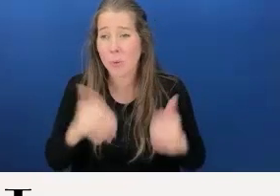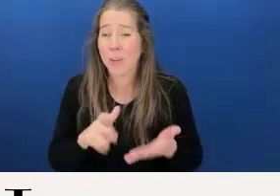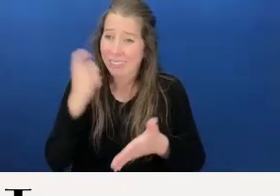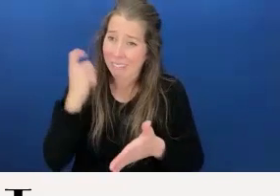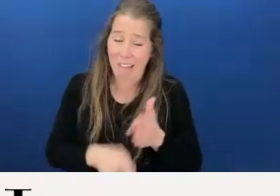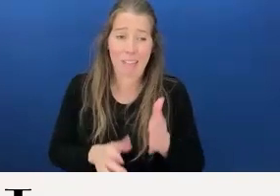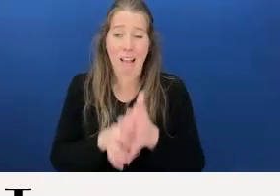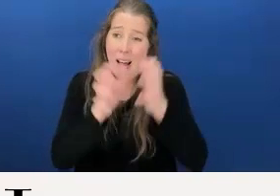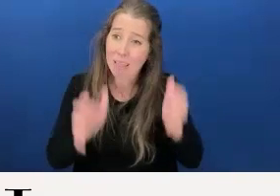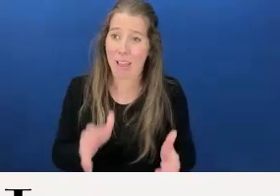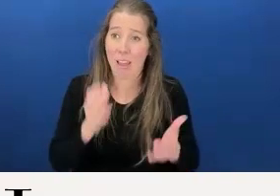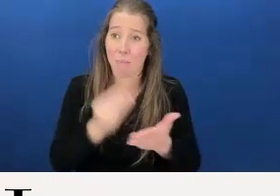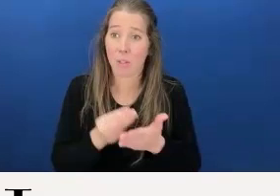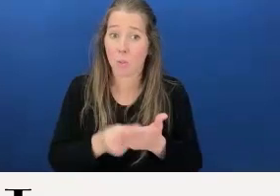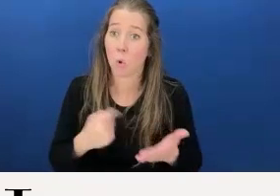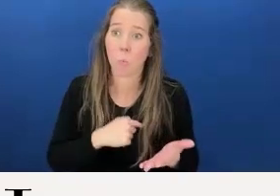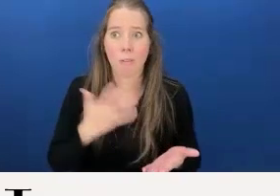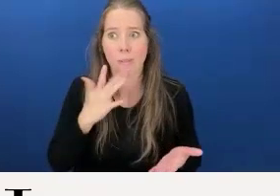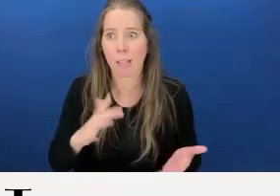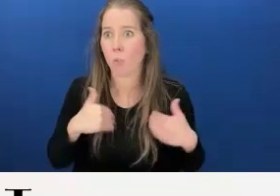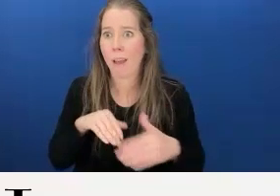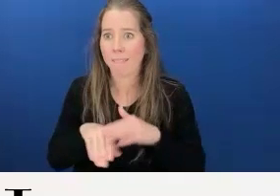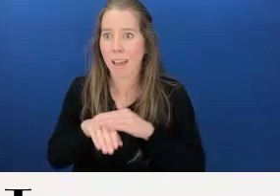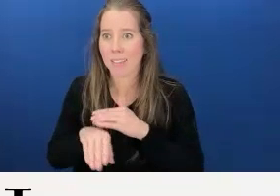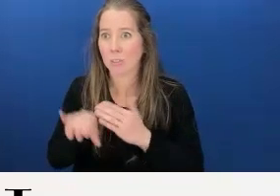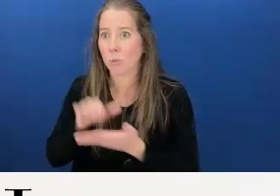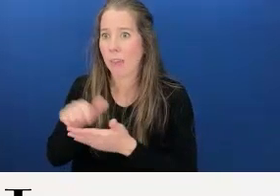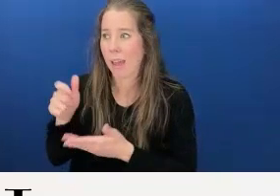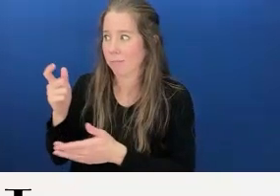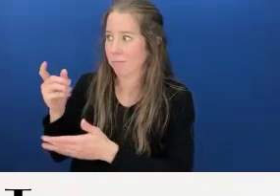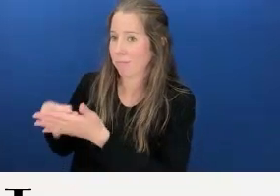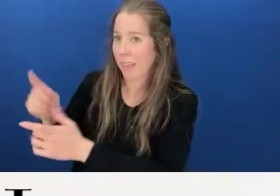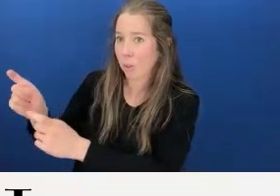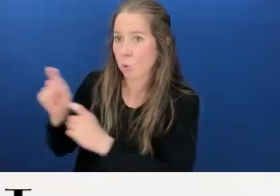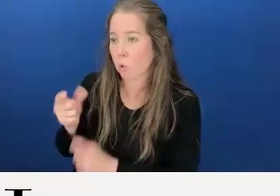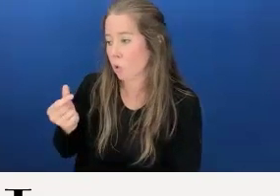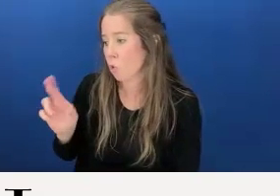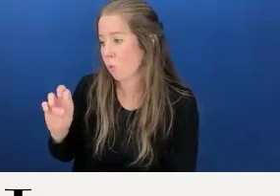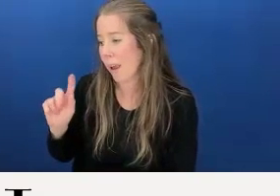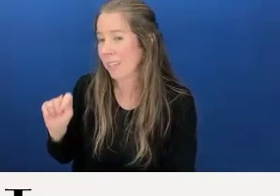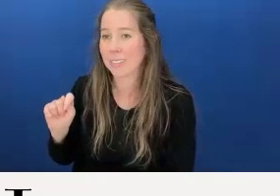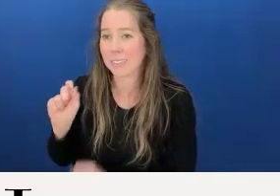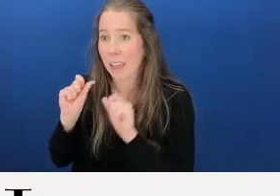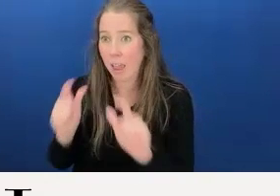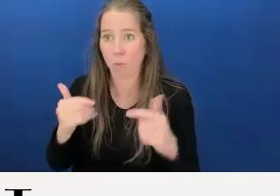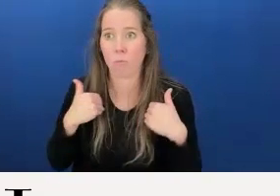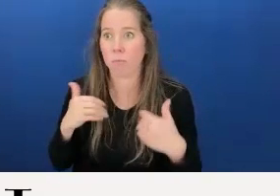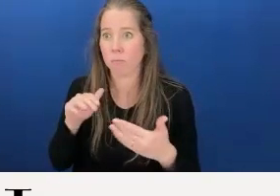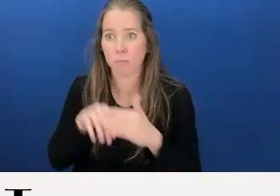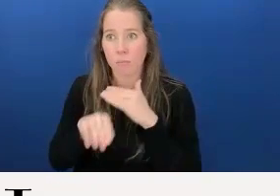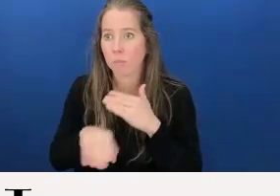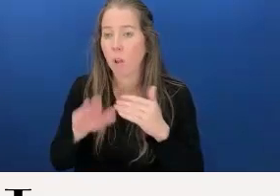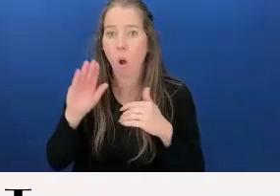of money. So we're very lucky to have access to this grant. Everybody has access to it. All the community colleges have access to